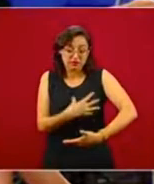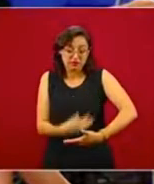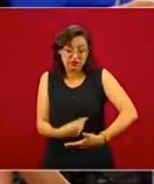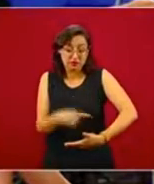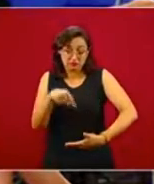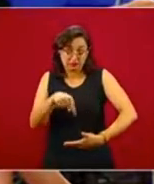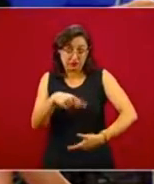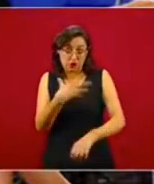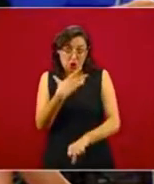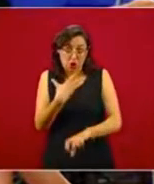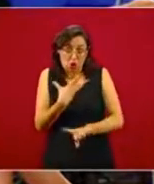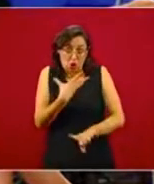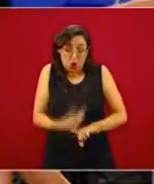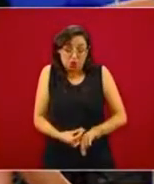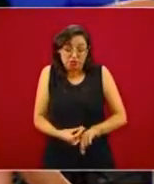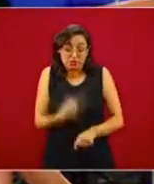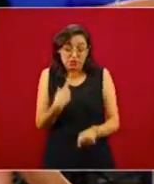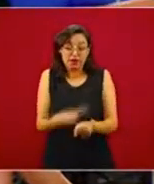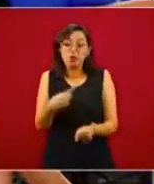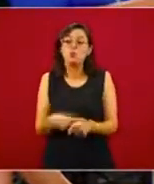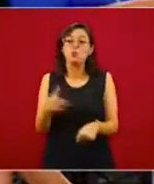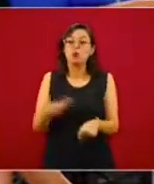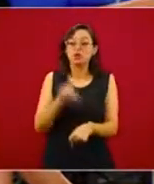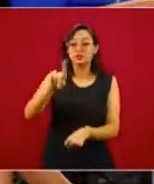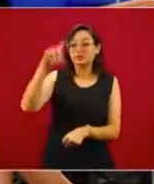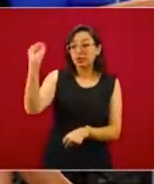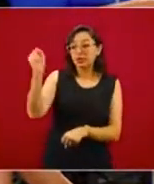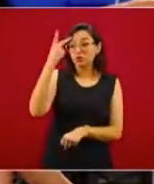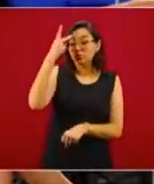transmitted in the